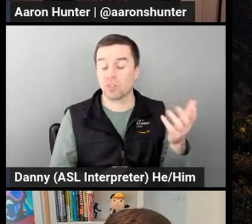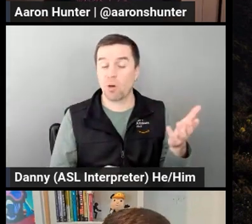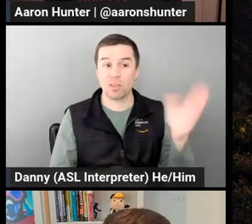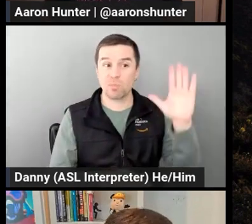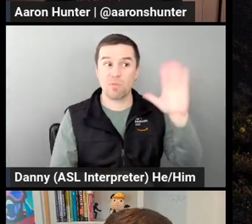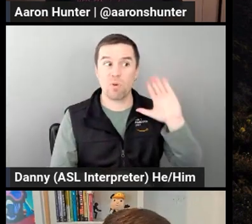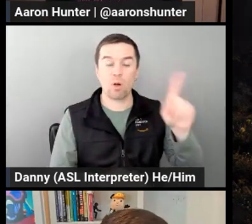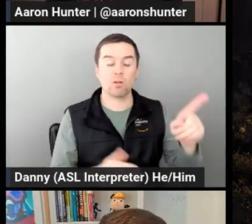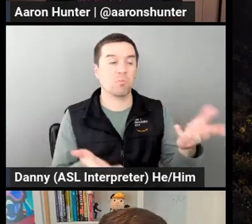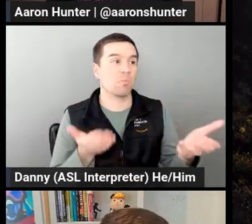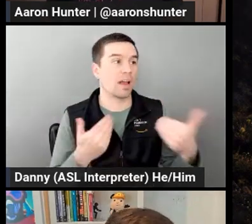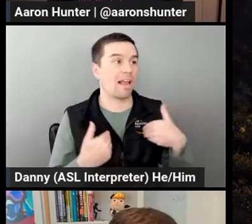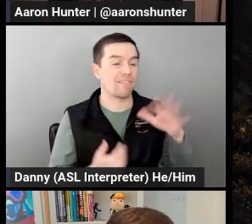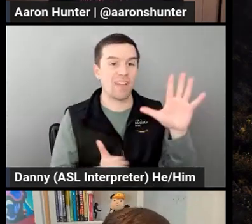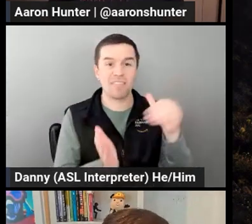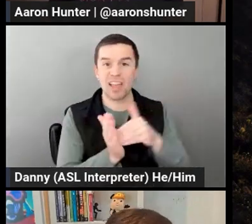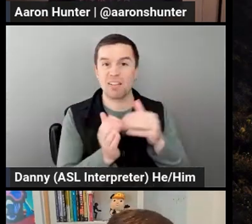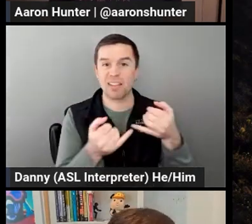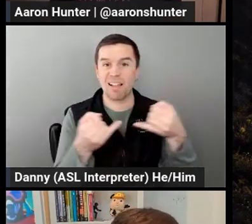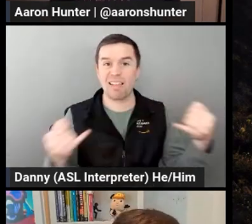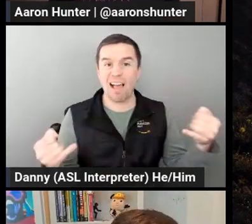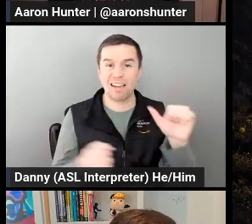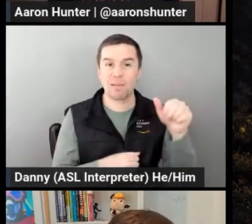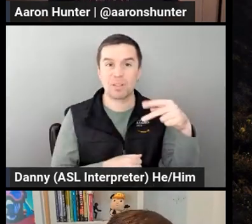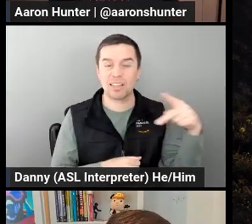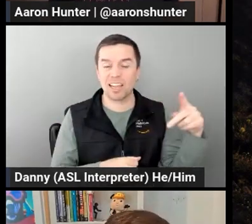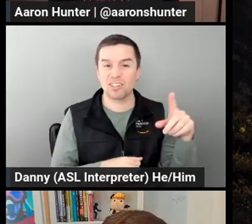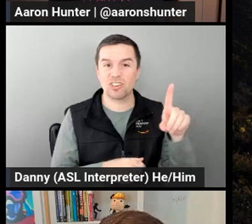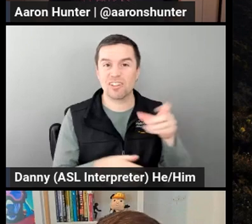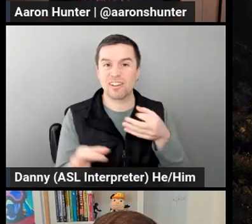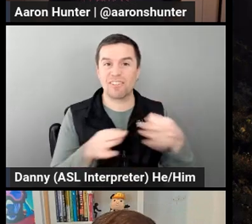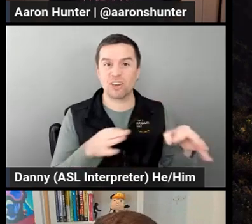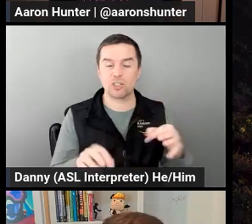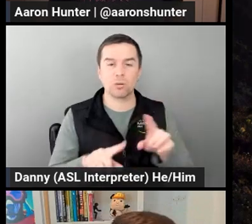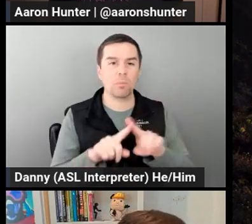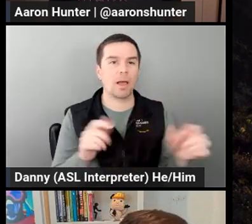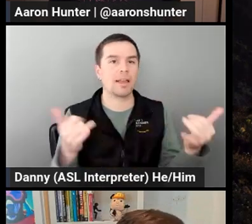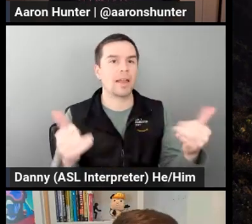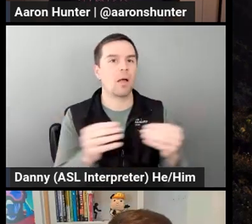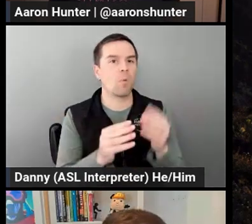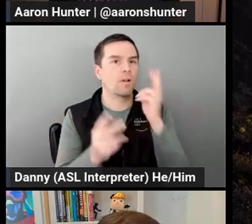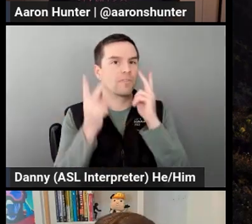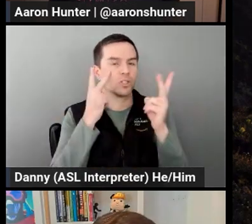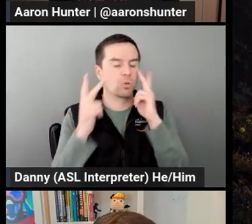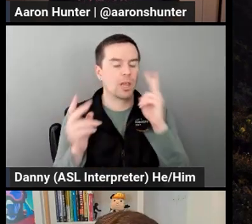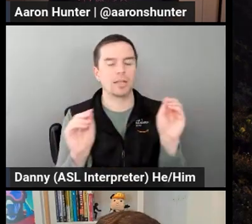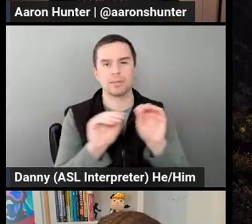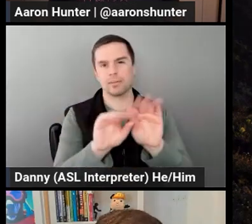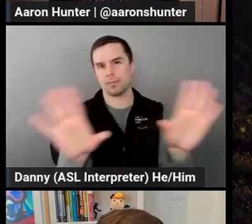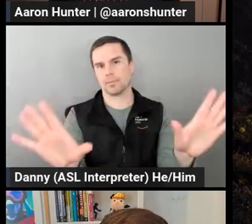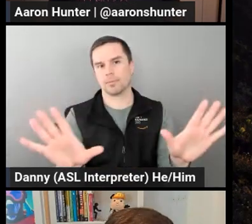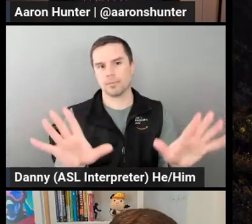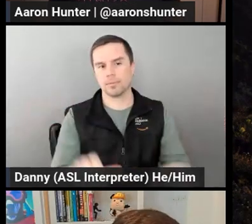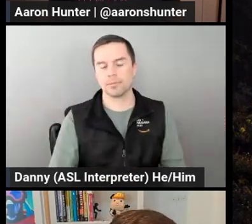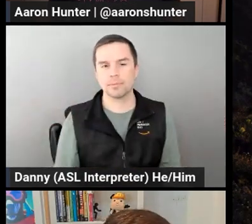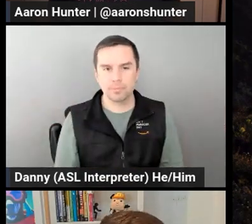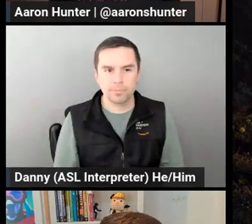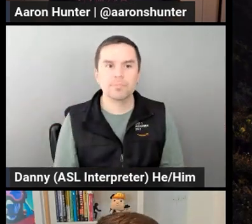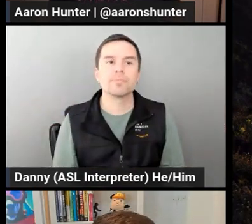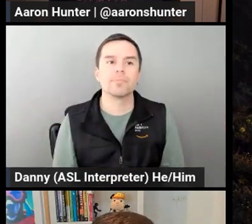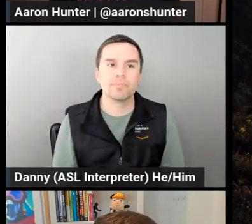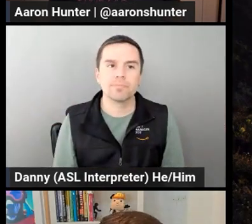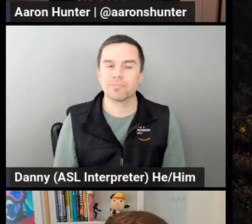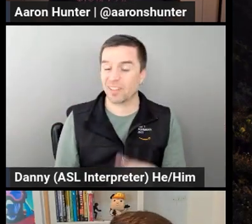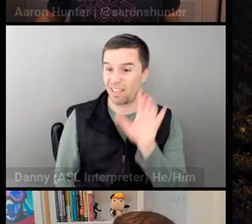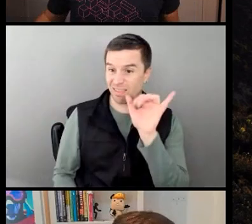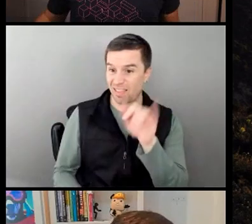line application definition, but visualized in a much more coherent way. Yeah, that's what I was about to say. I'm like, again,